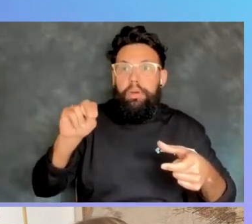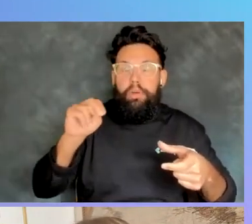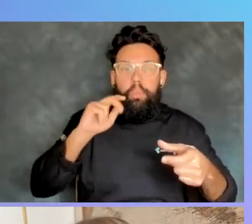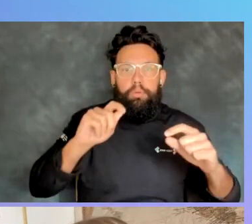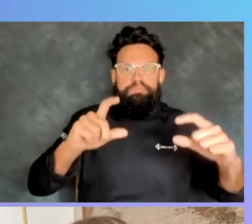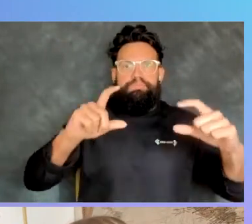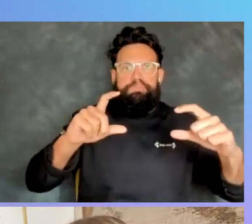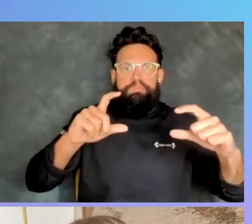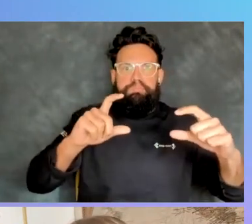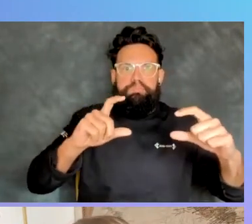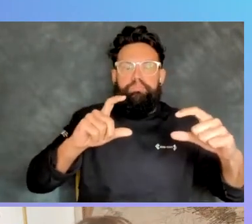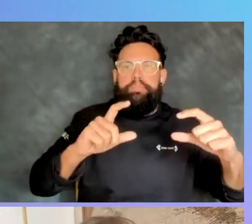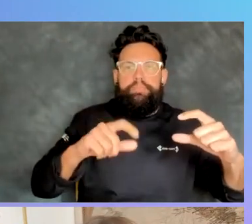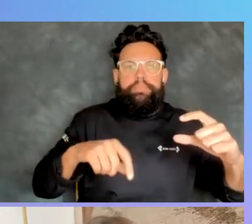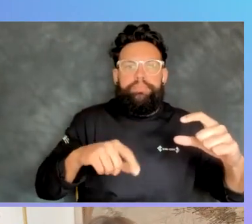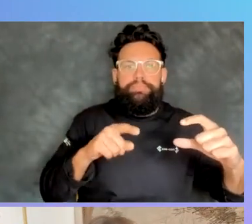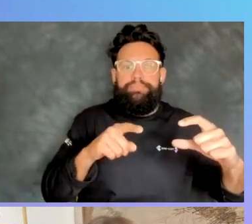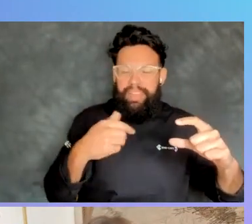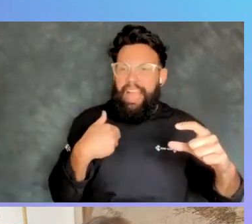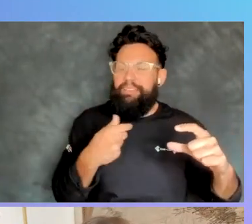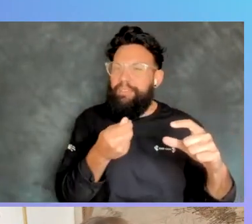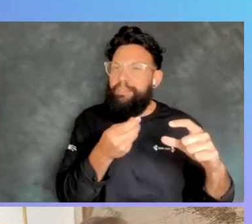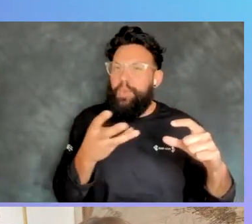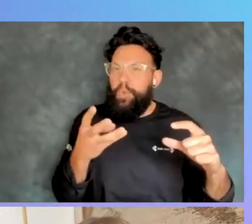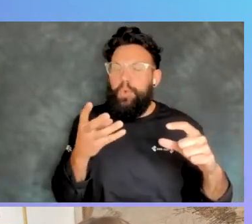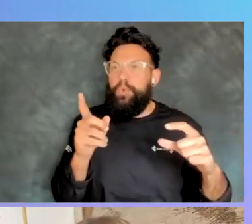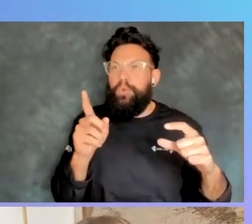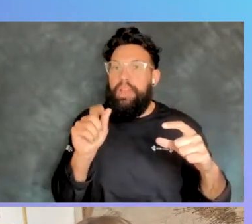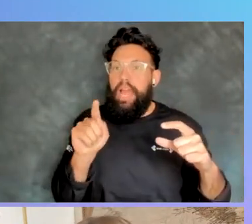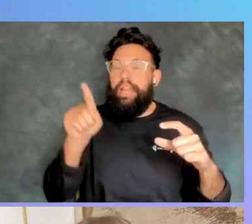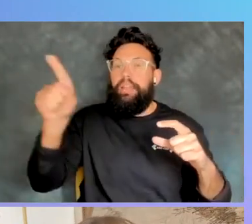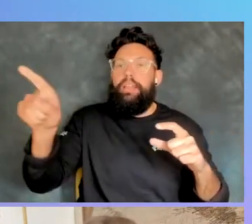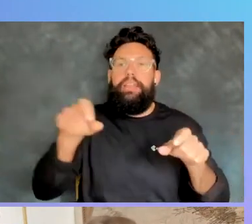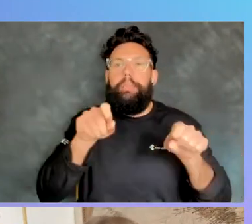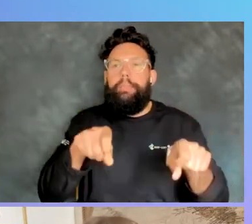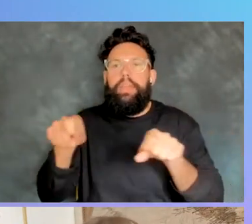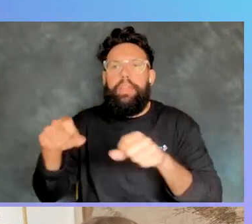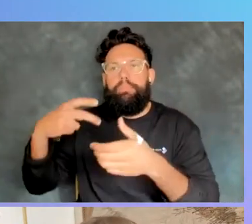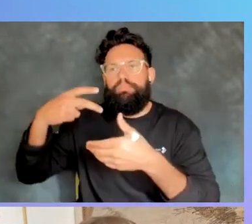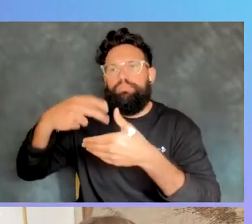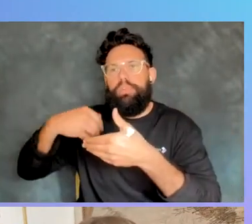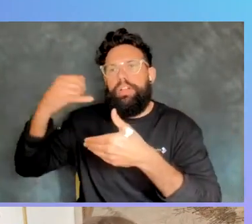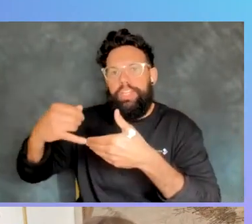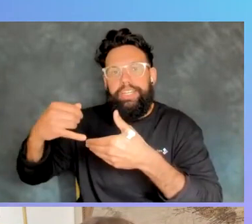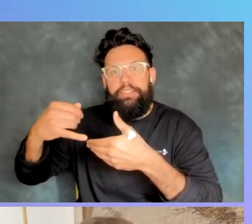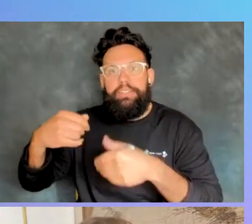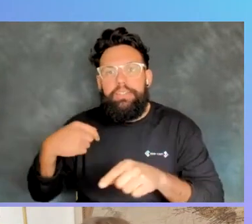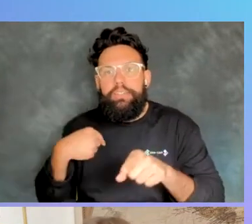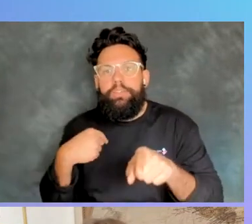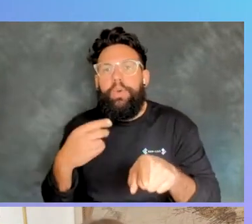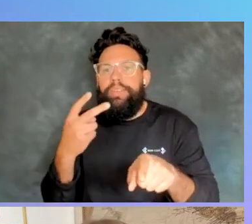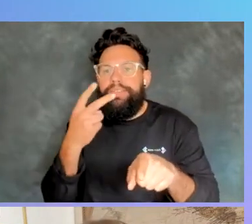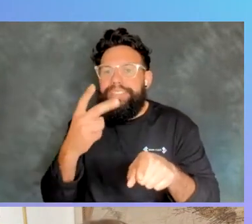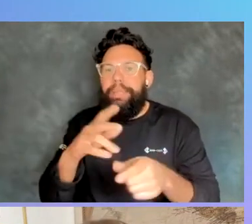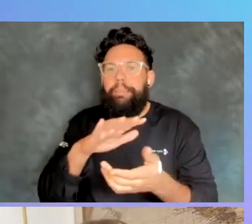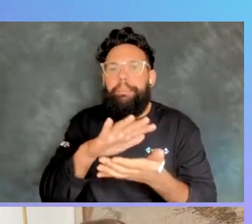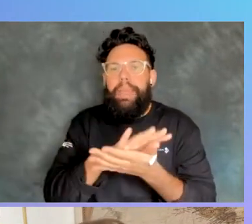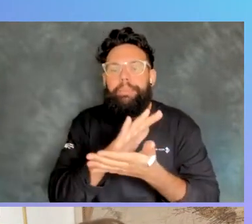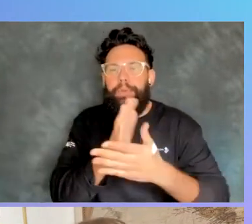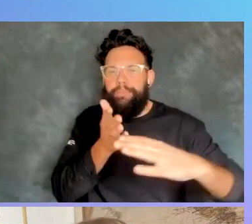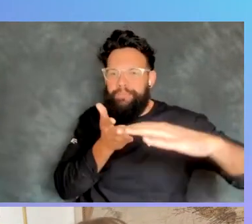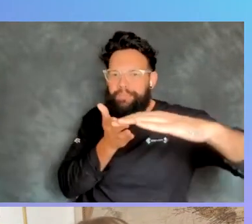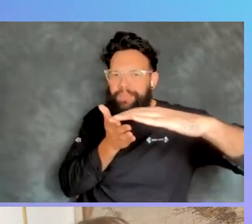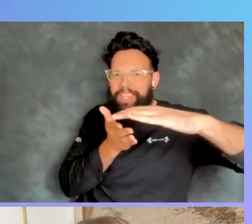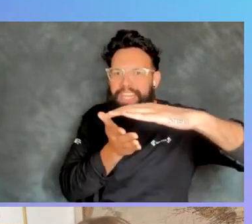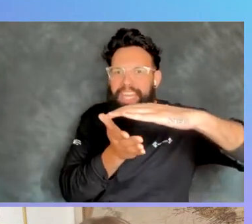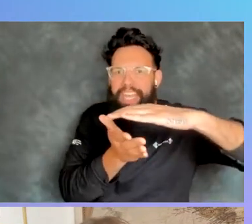couple of them at the Ability Project. The images on this slide show paper being fed through the fuser and then a close-up of its dial set